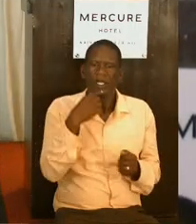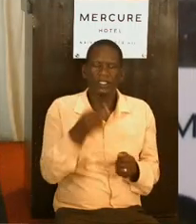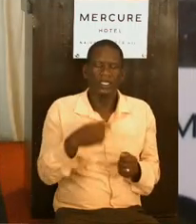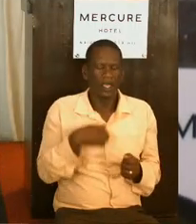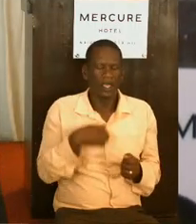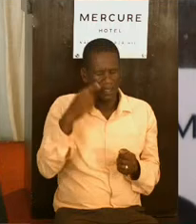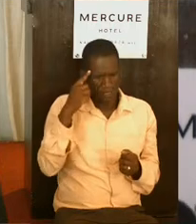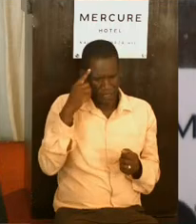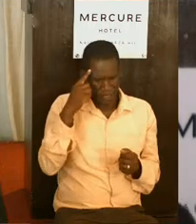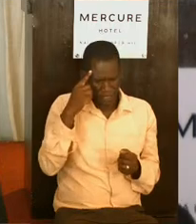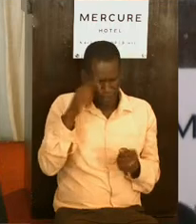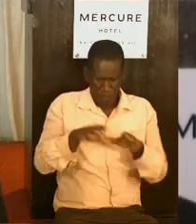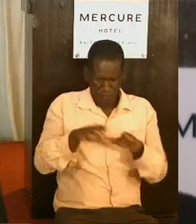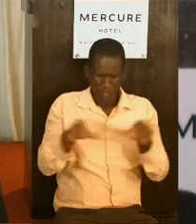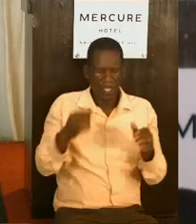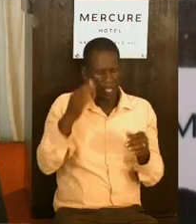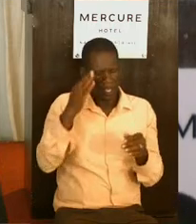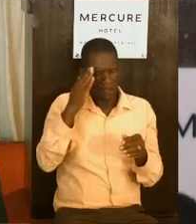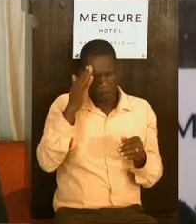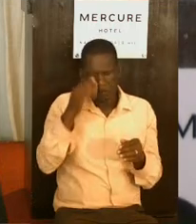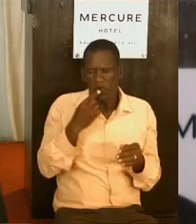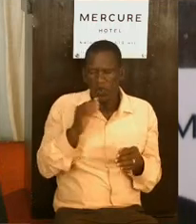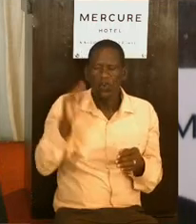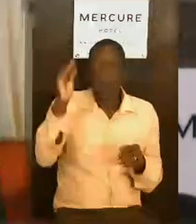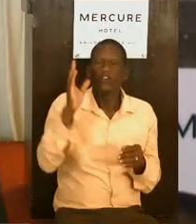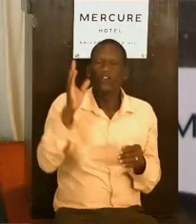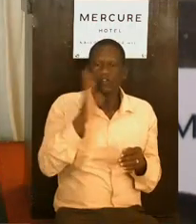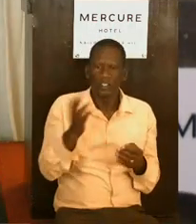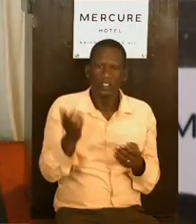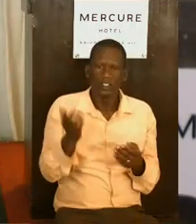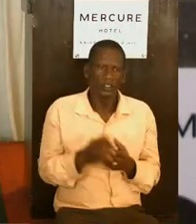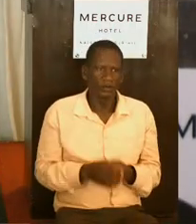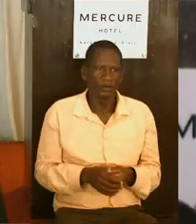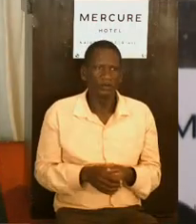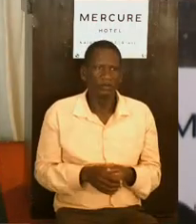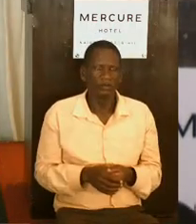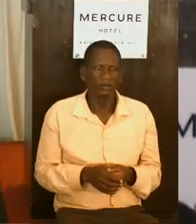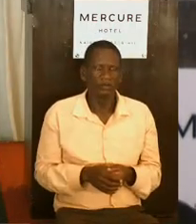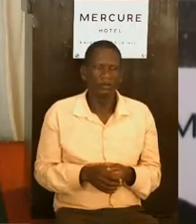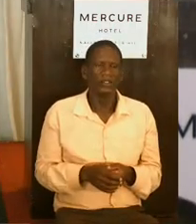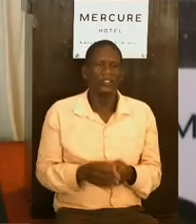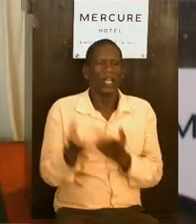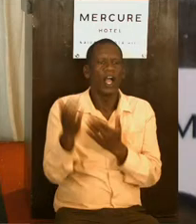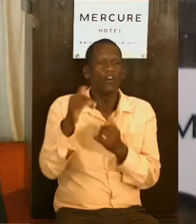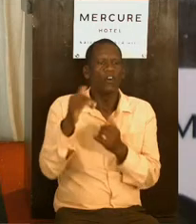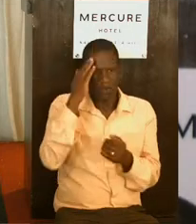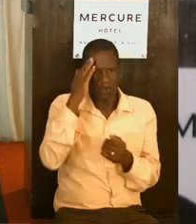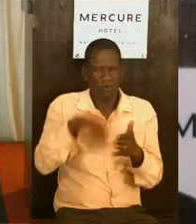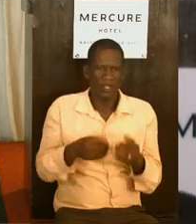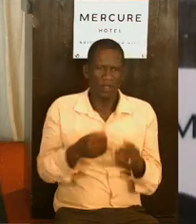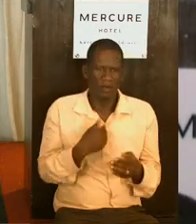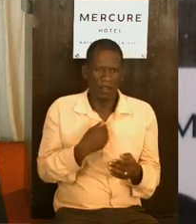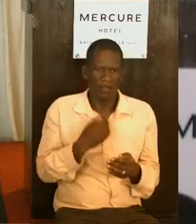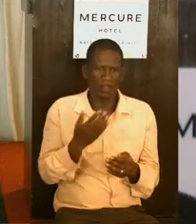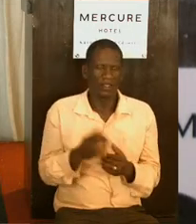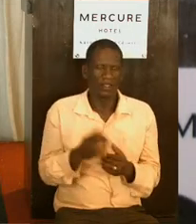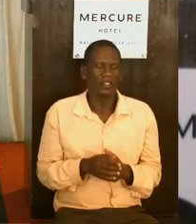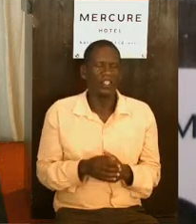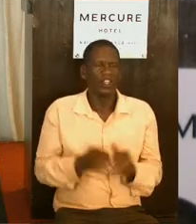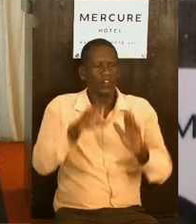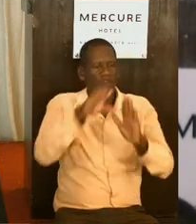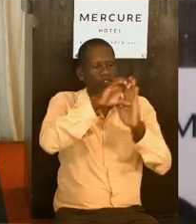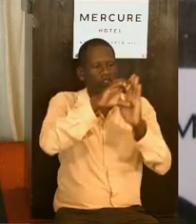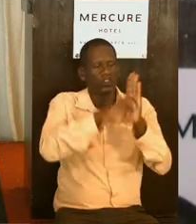I think I I hope the Earth is already taken I hope you know what I'm carrying the